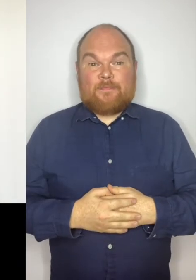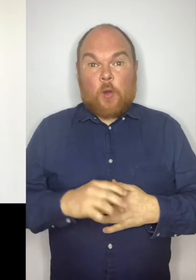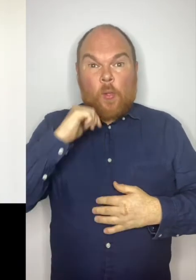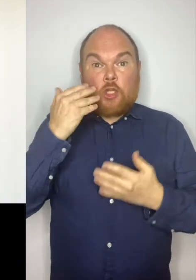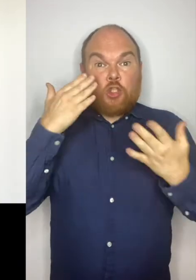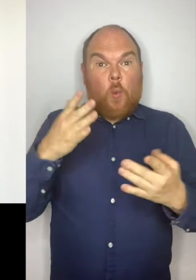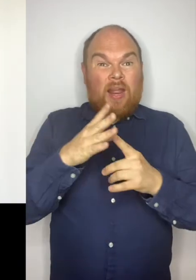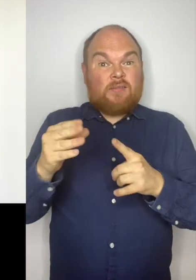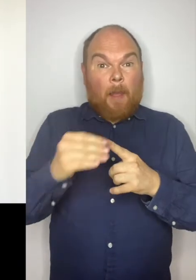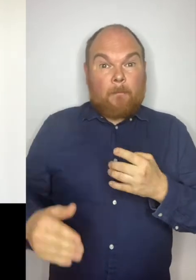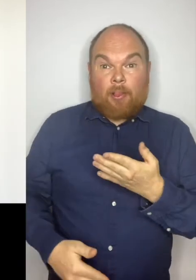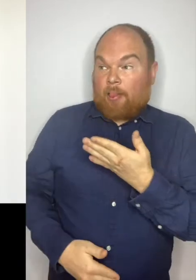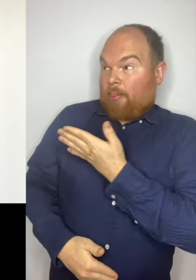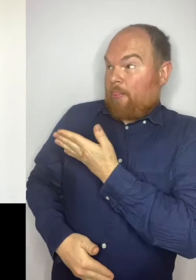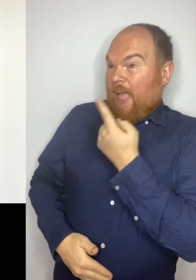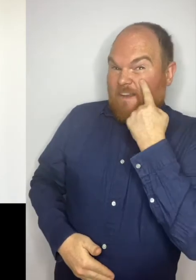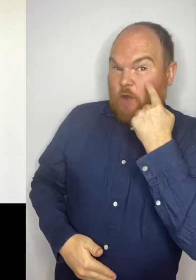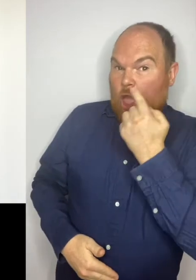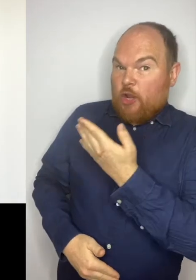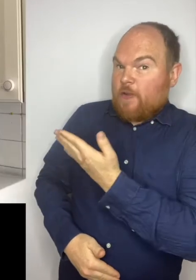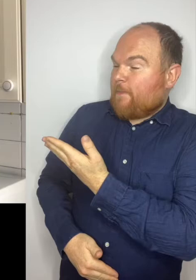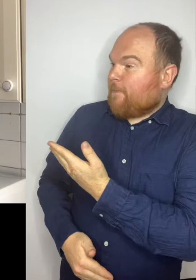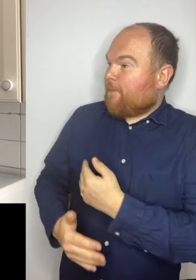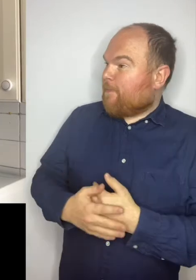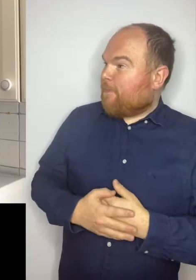me miming eating a burger.